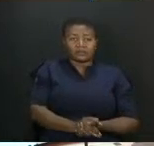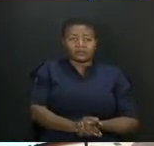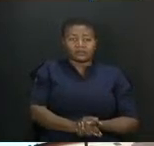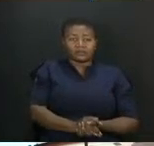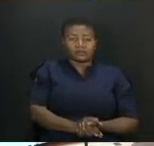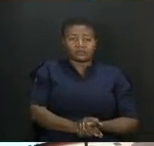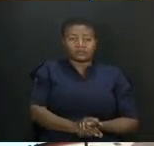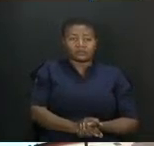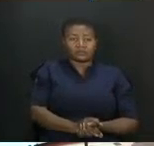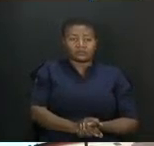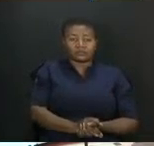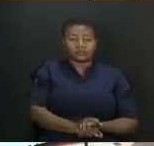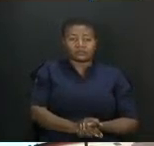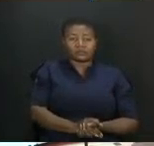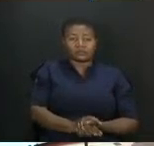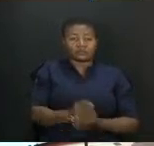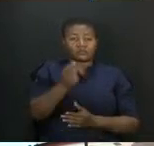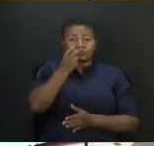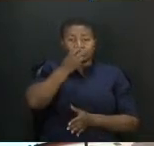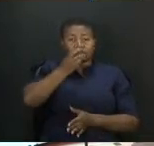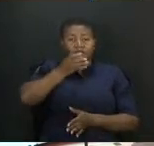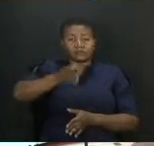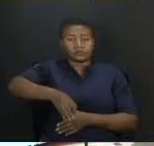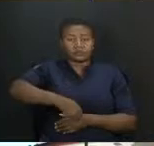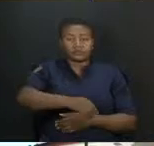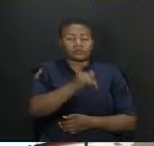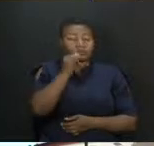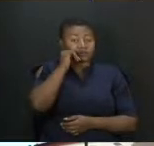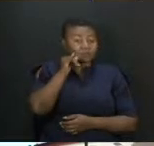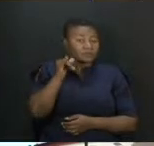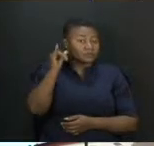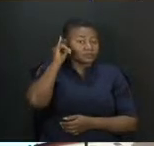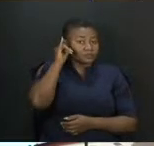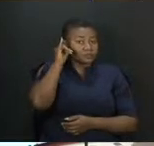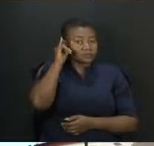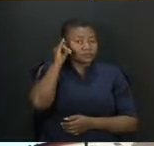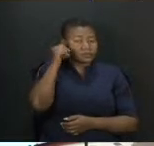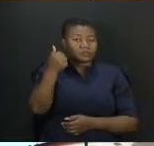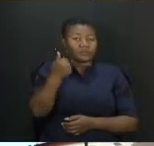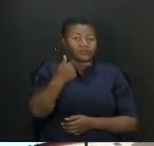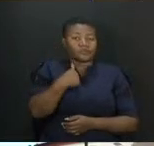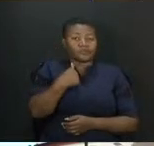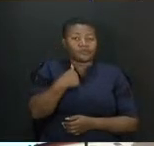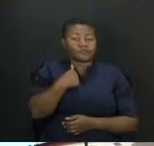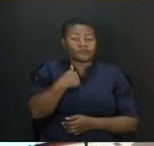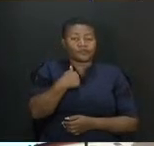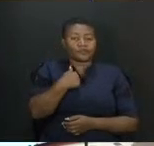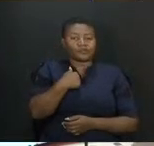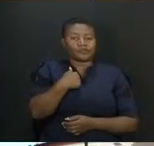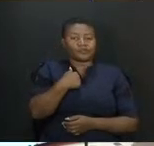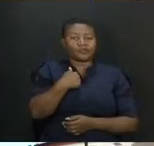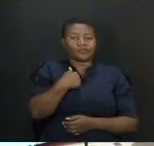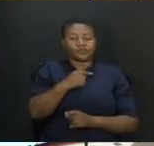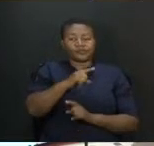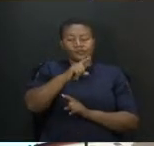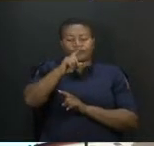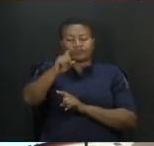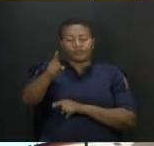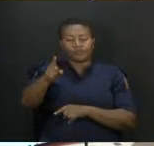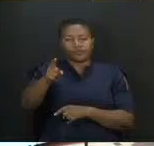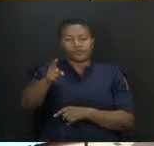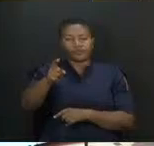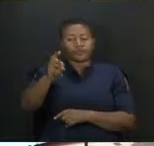space. Mr. Speaker, yesterday I visited the Winneba Government